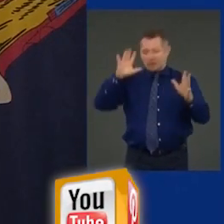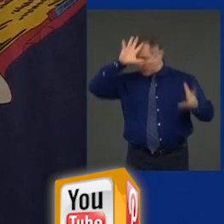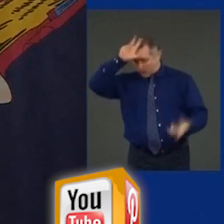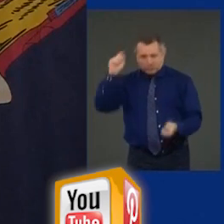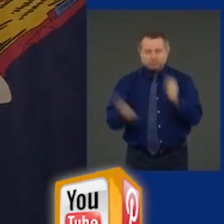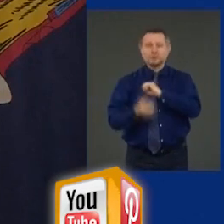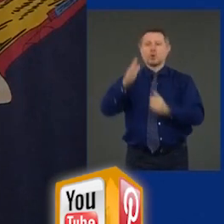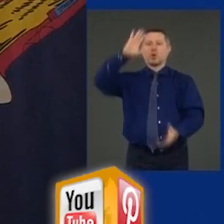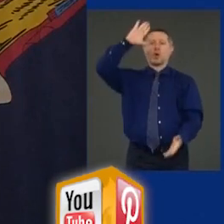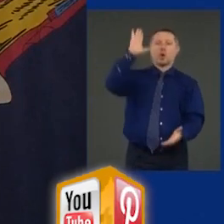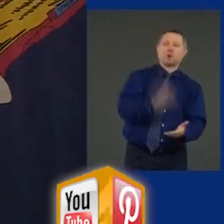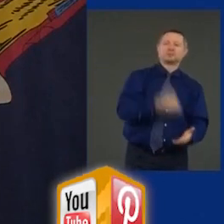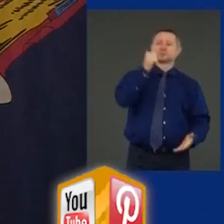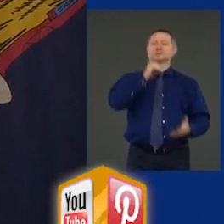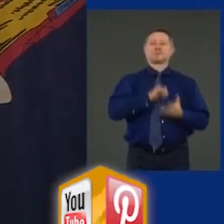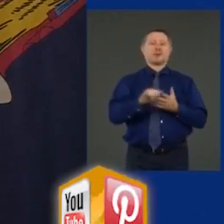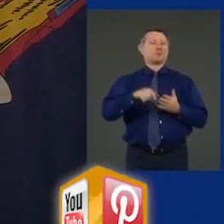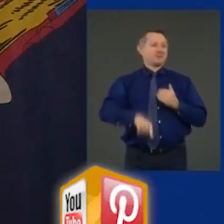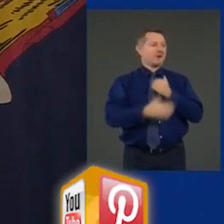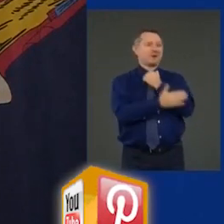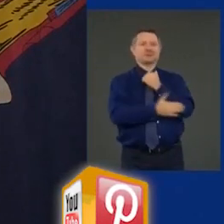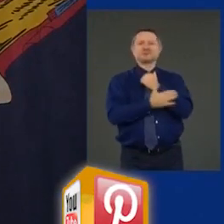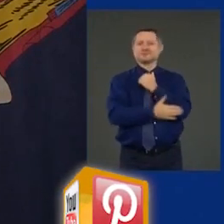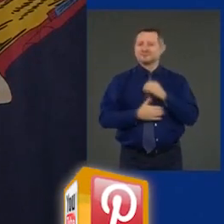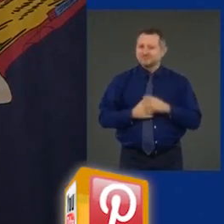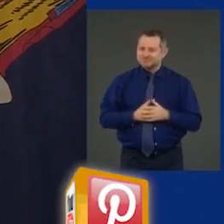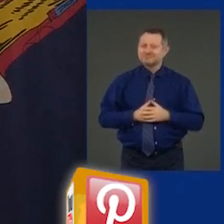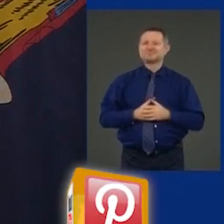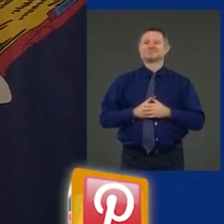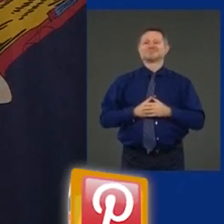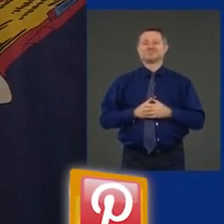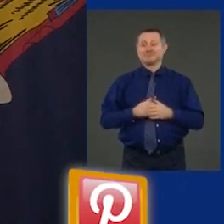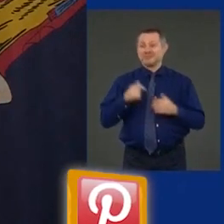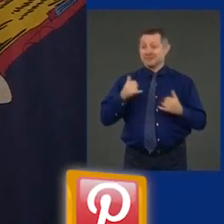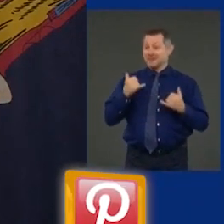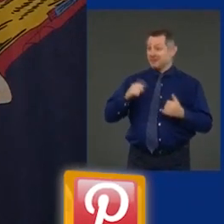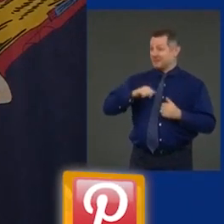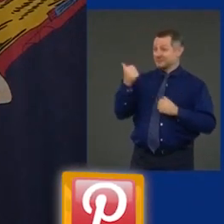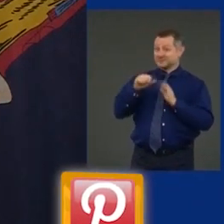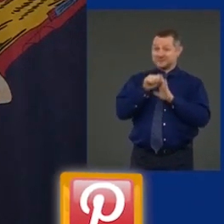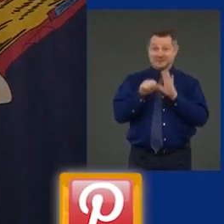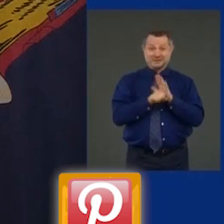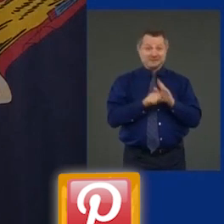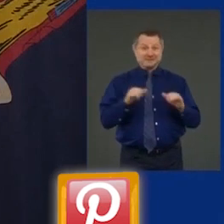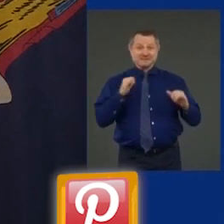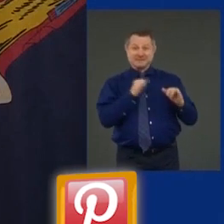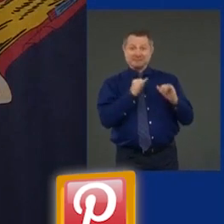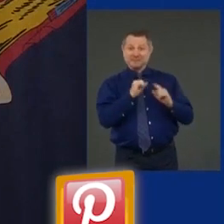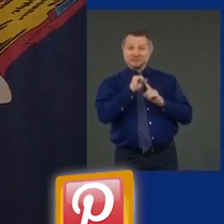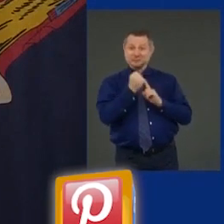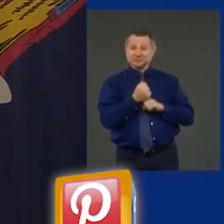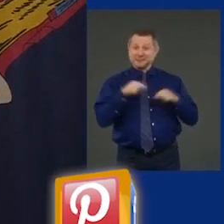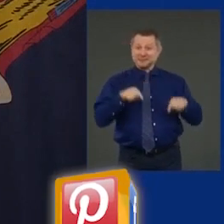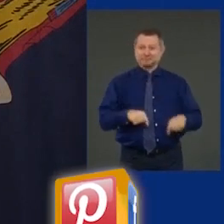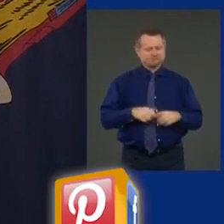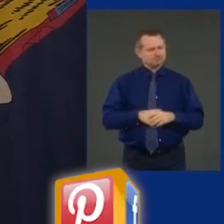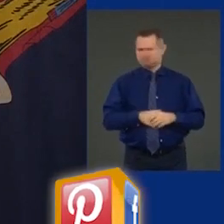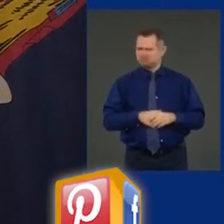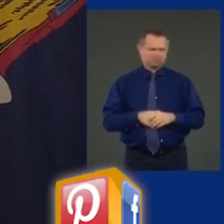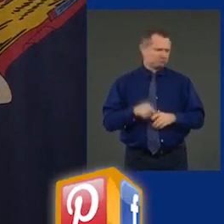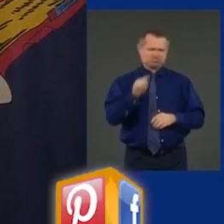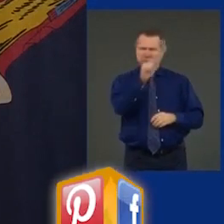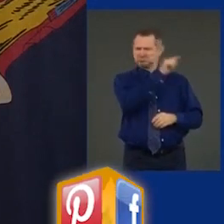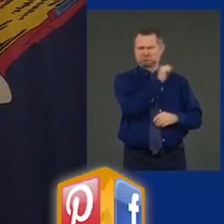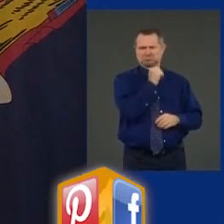lowest rates in the country. No one else had to accomplish as much as we had to accomplish in